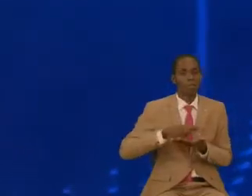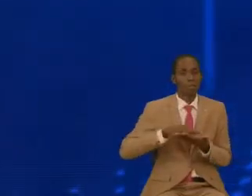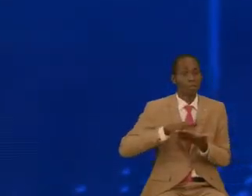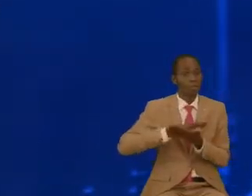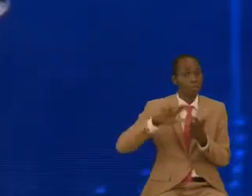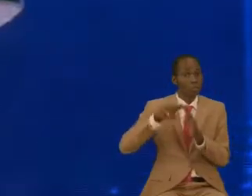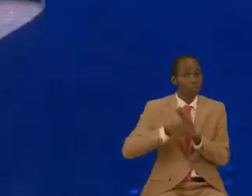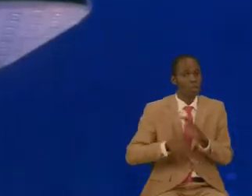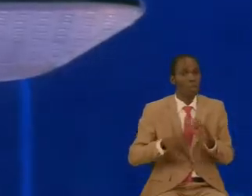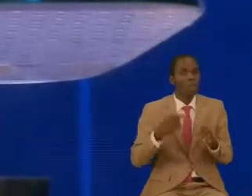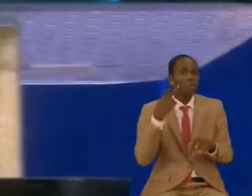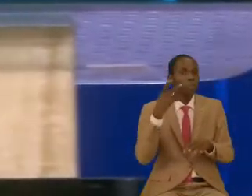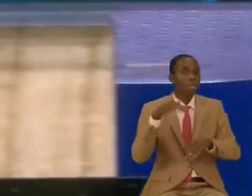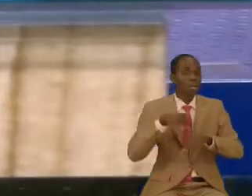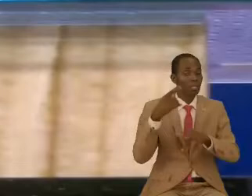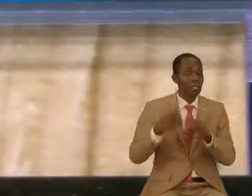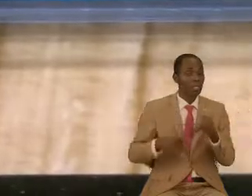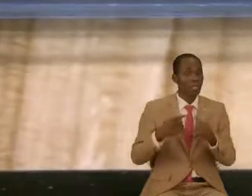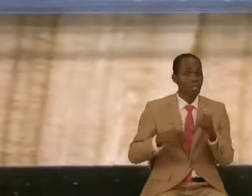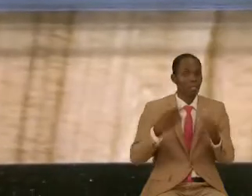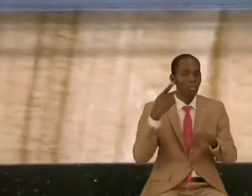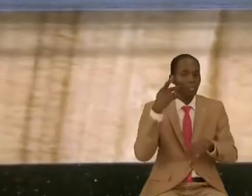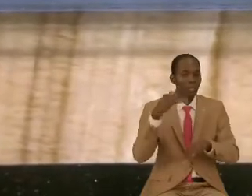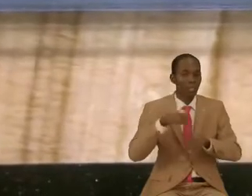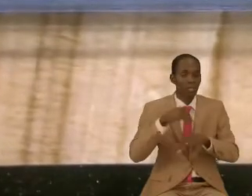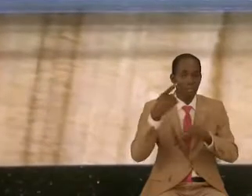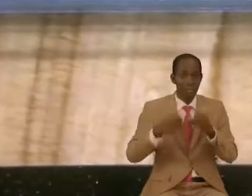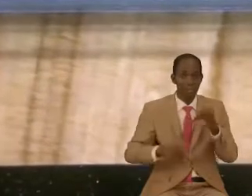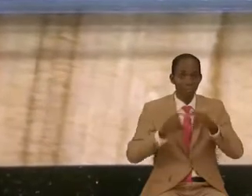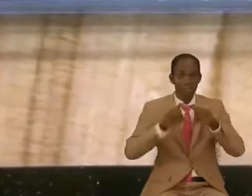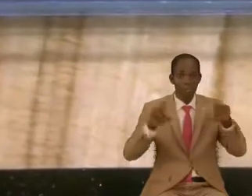at the final end, look at the final judgment,